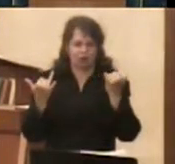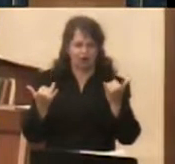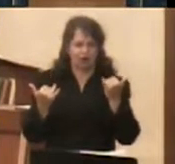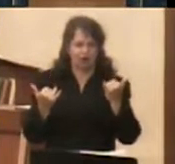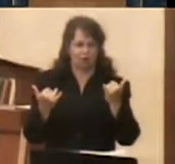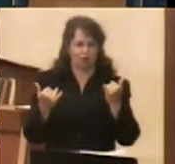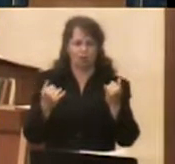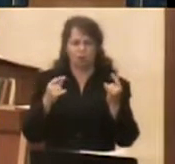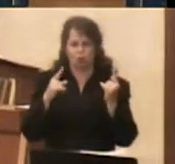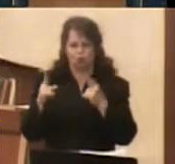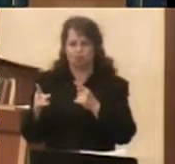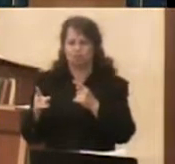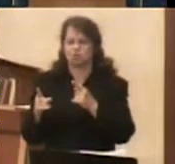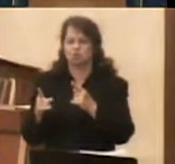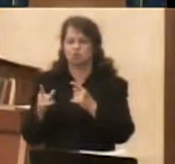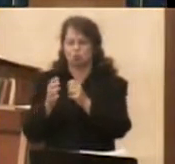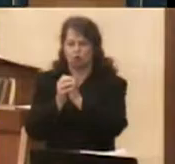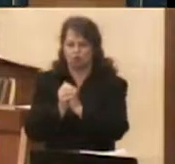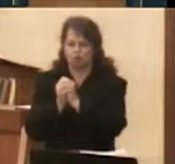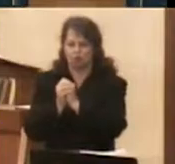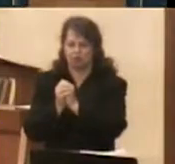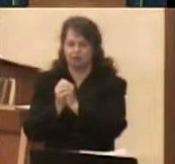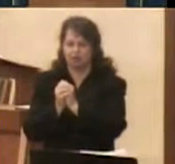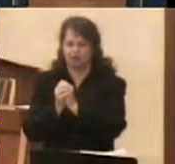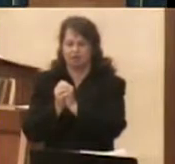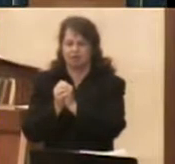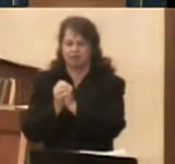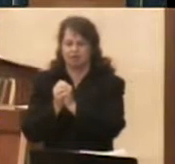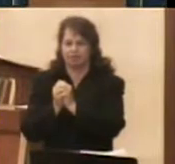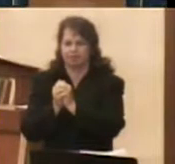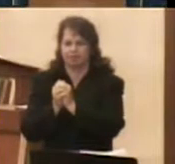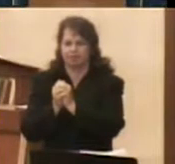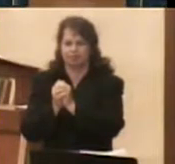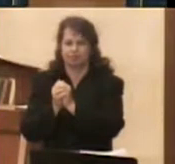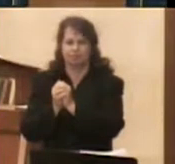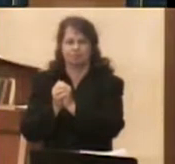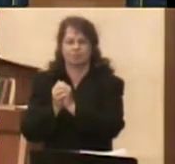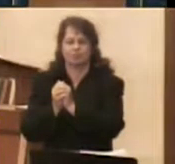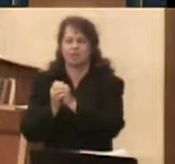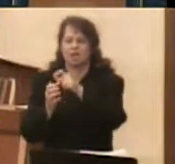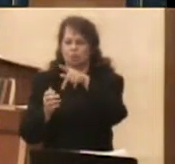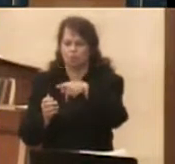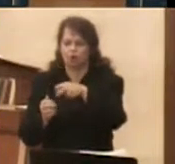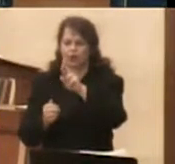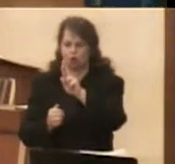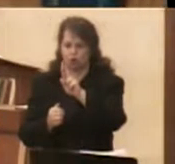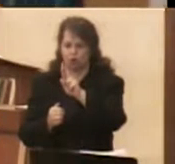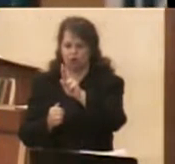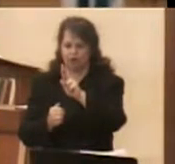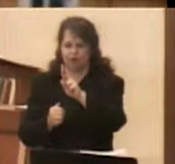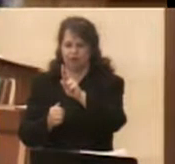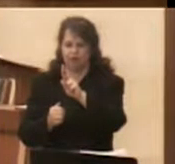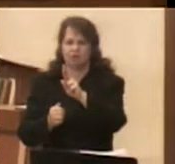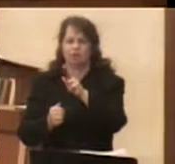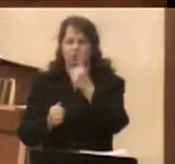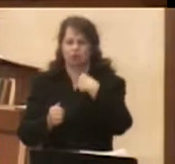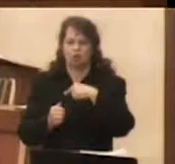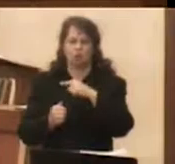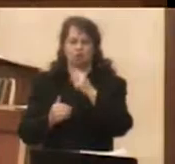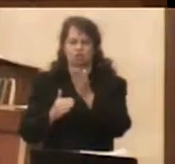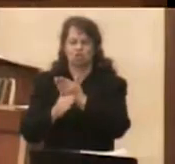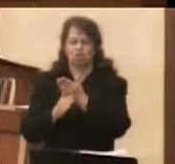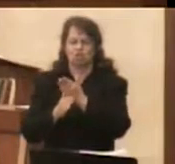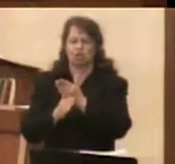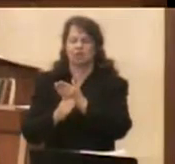our connected brother and sister in Christ, this congregation in Puerto Rico that we share this great